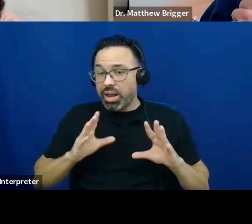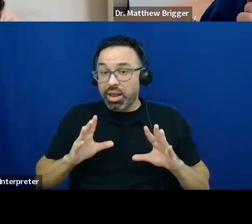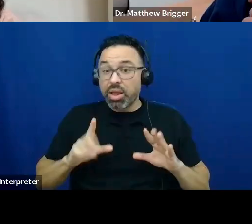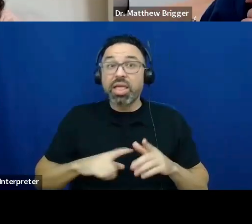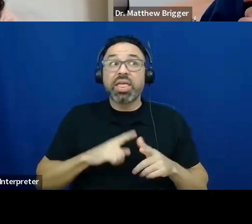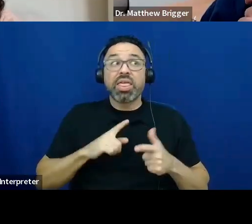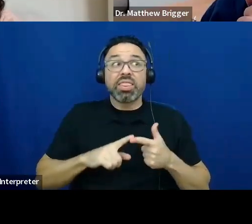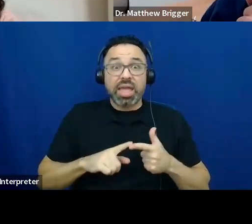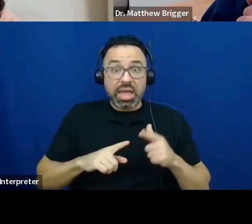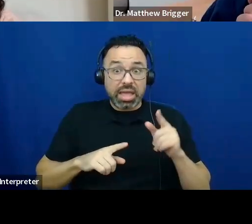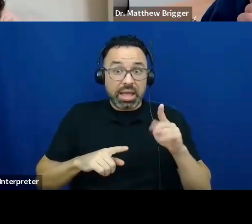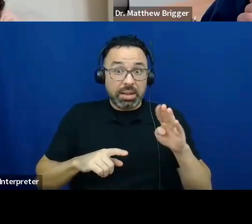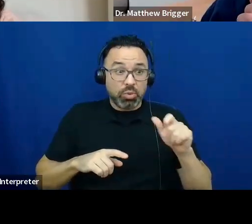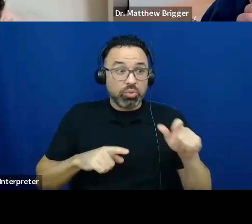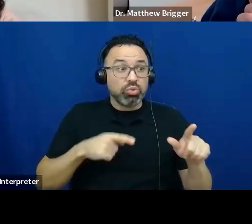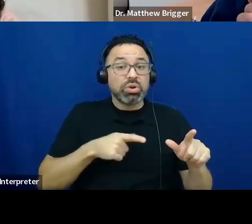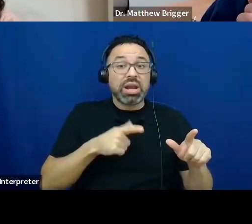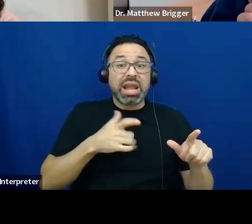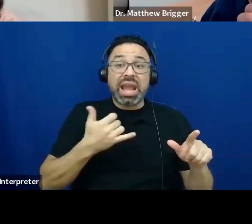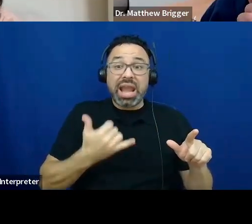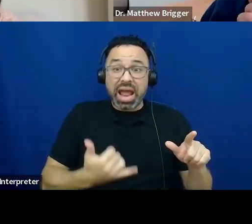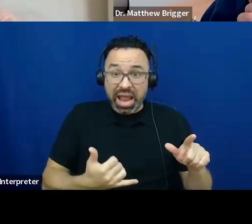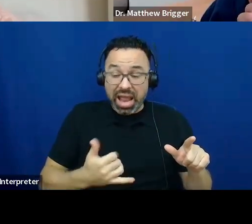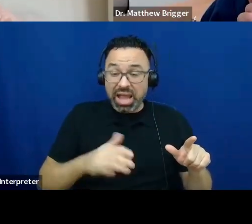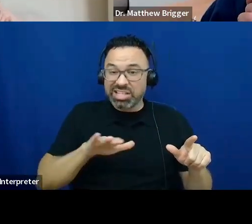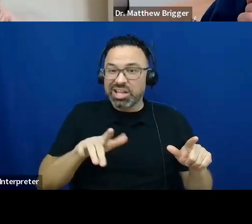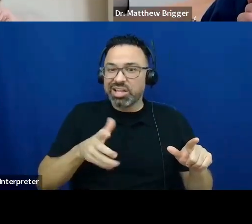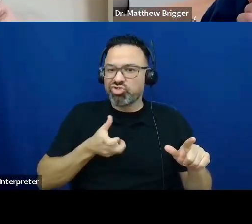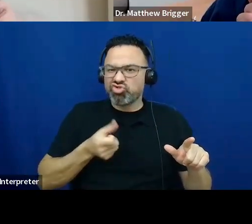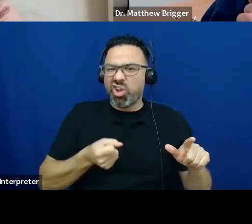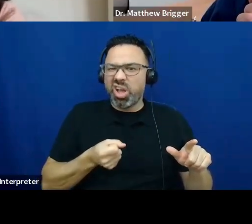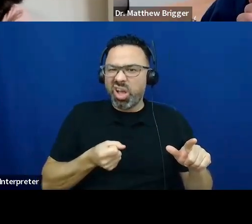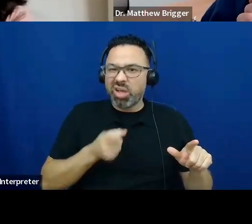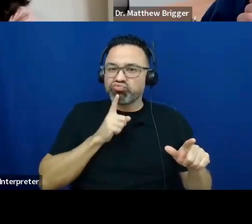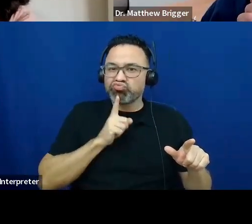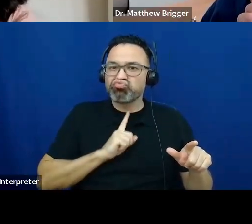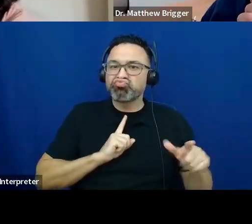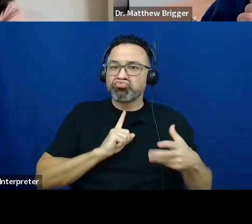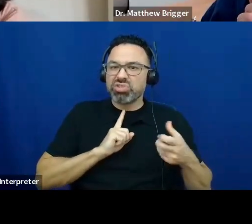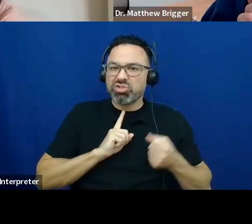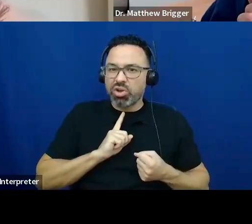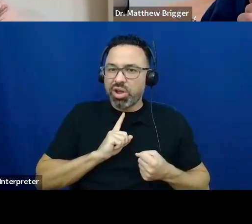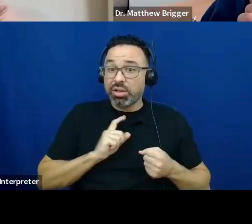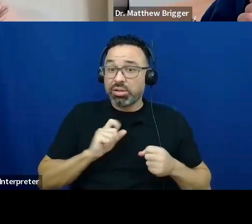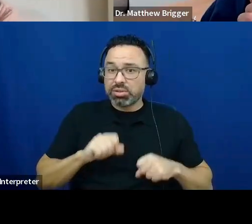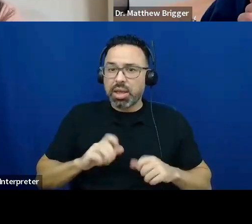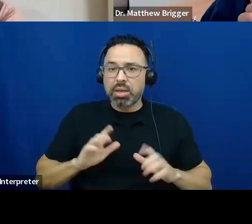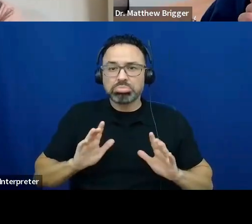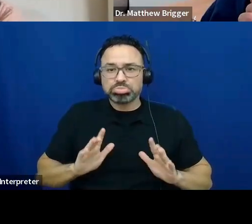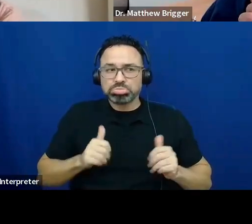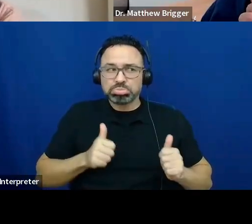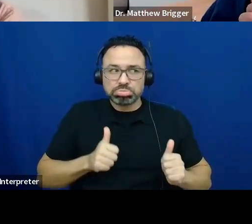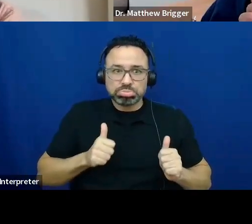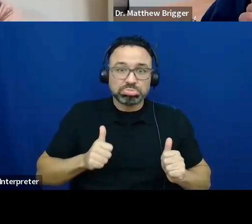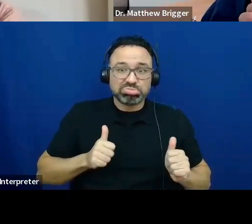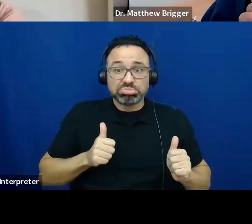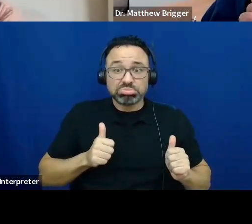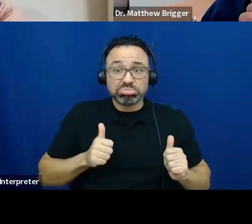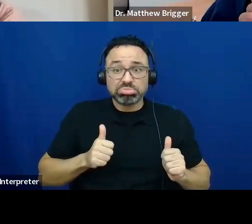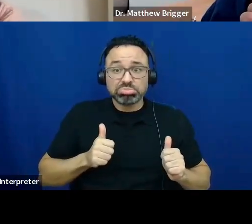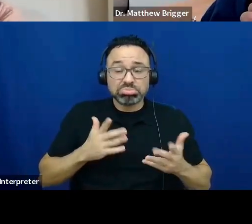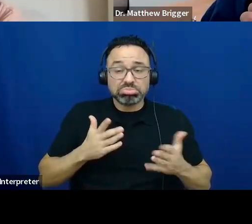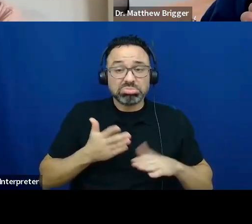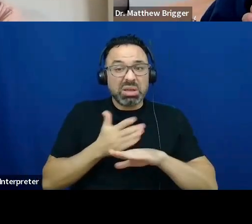now your child starts to trust their swallow a little bit more, you optimize function in that setting before you're starting to